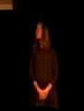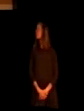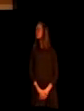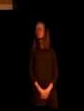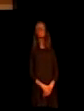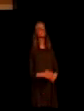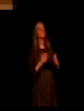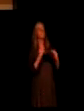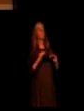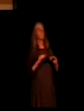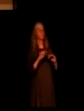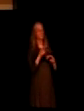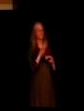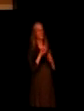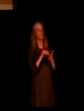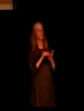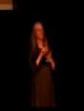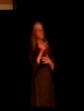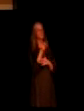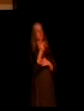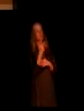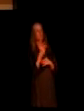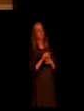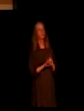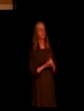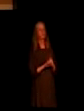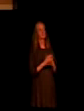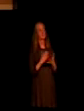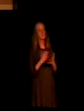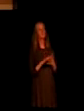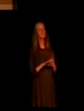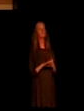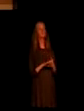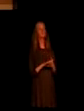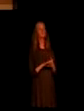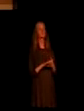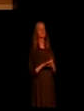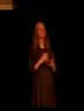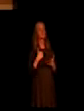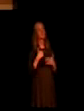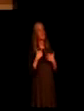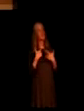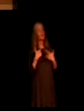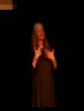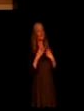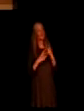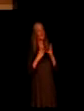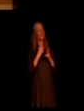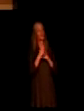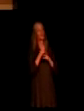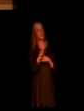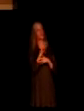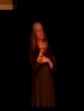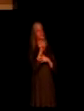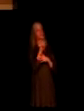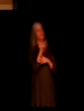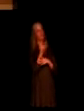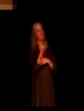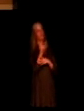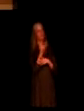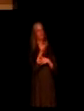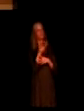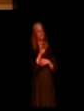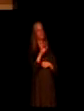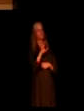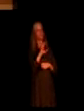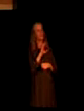So in 2012, I thought, well, I've got a whole global data set of this attribute